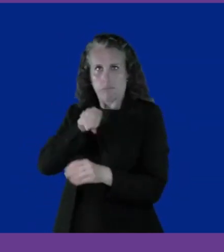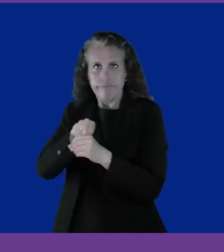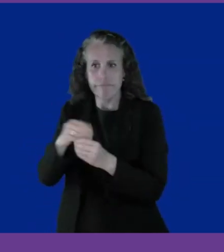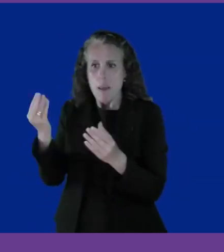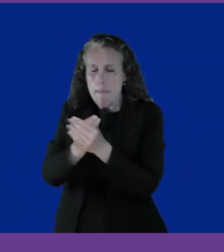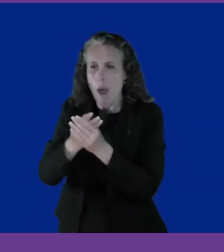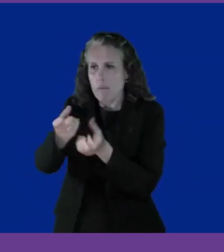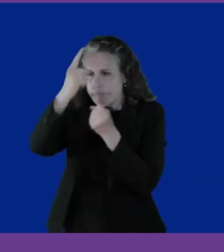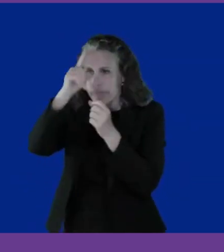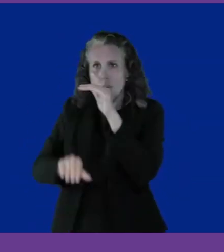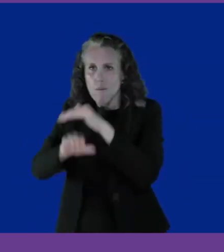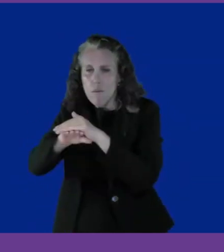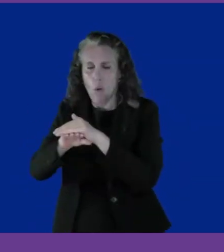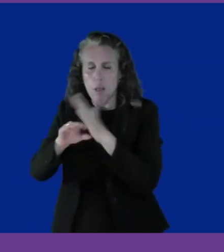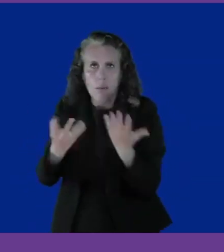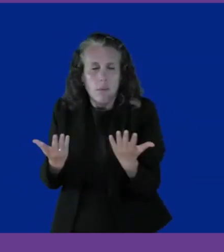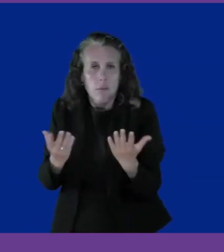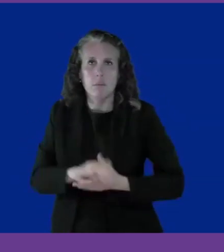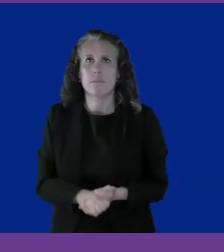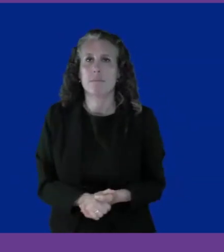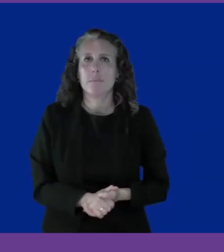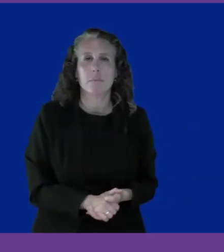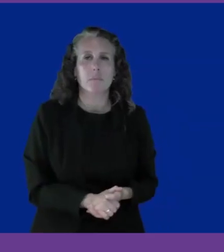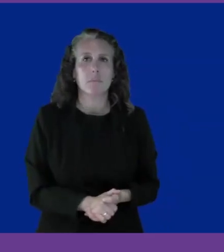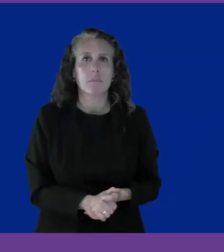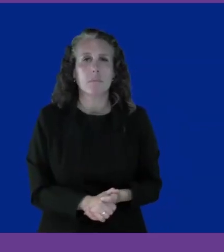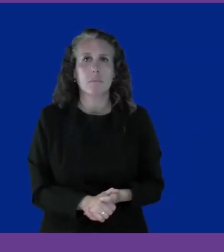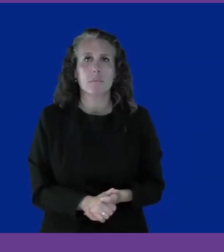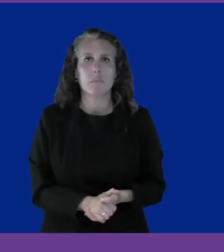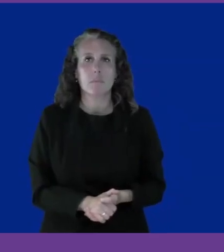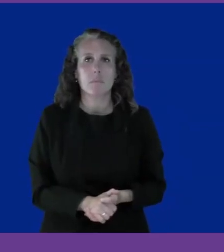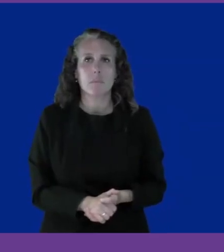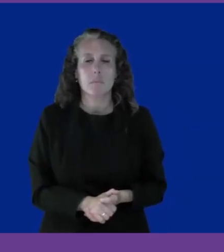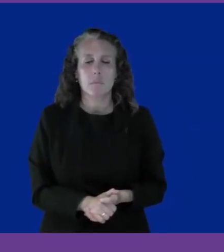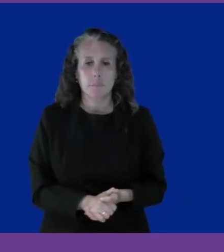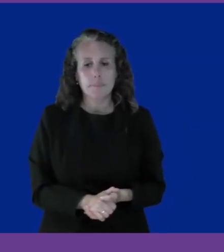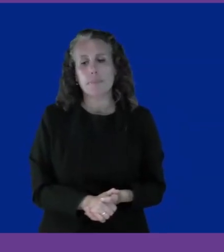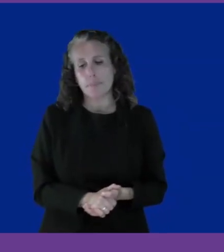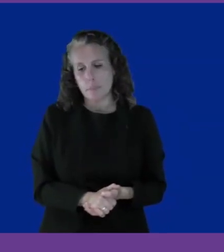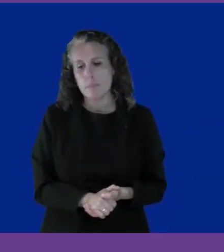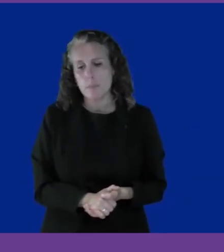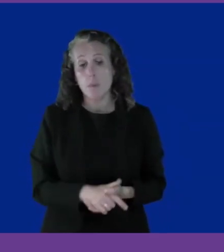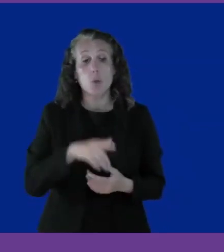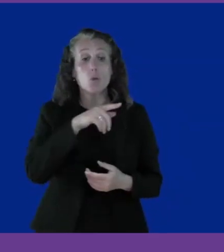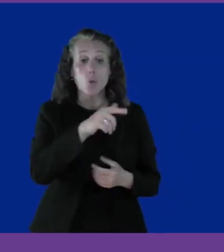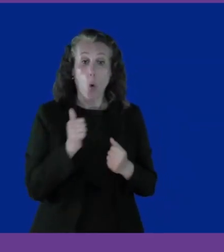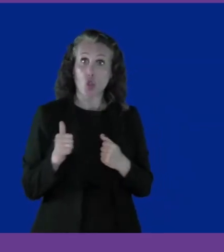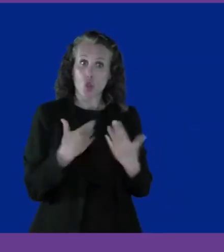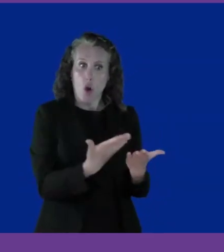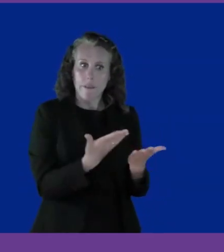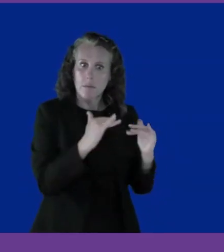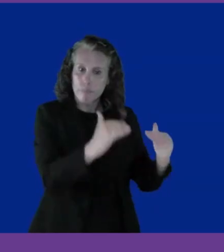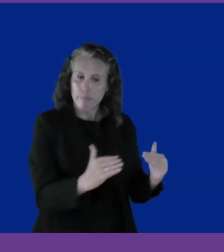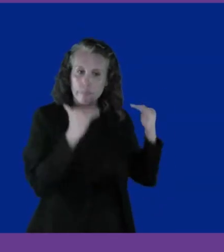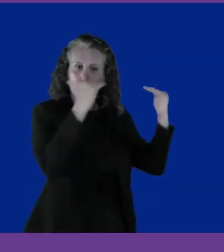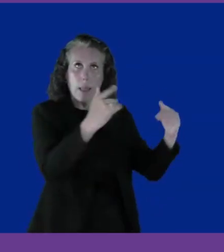type of activities. So really, for us, it's also excellence in the service and it's also innovation. And